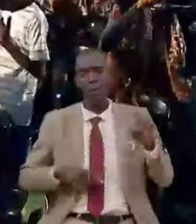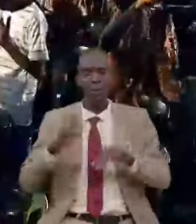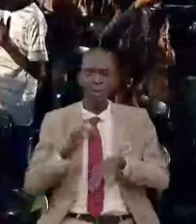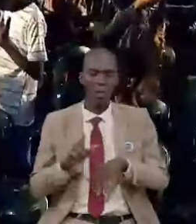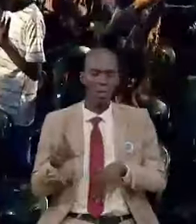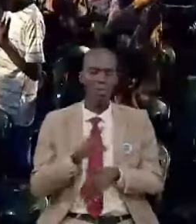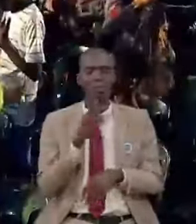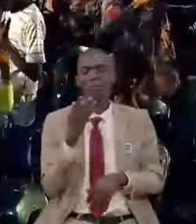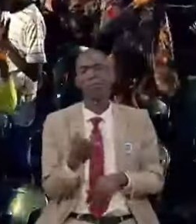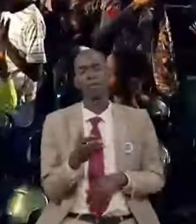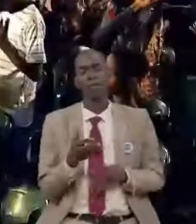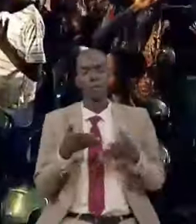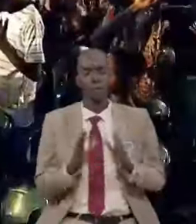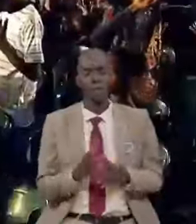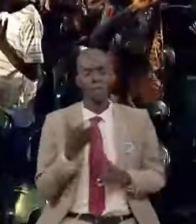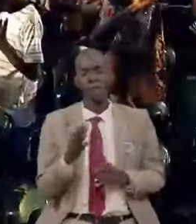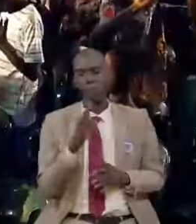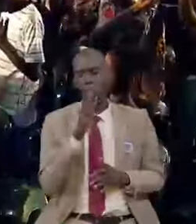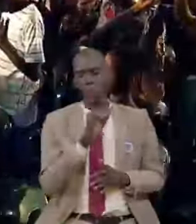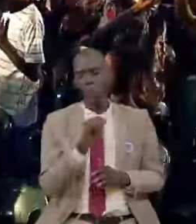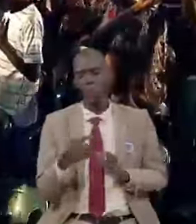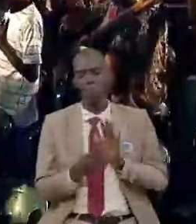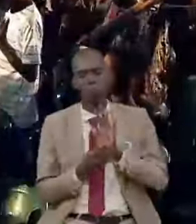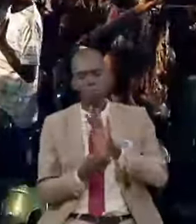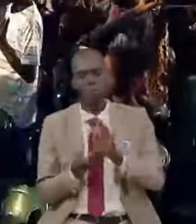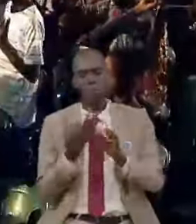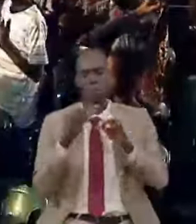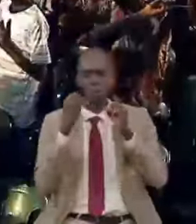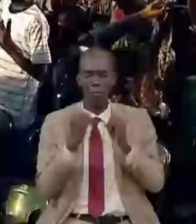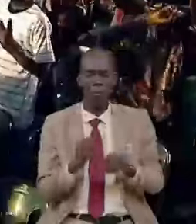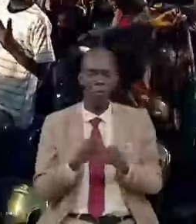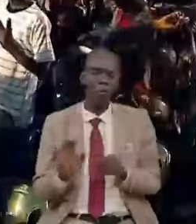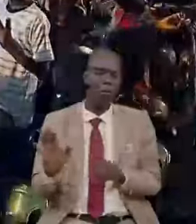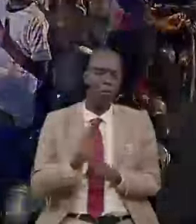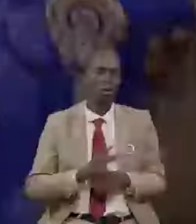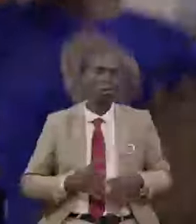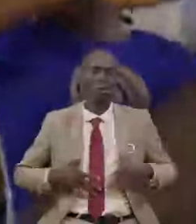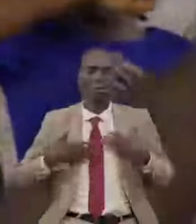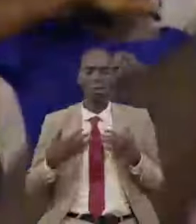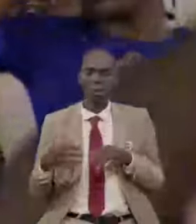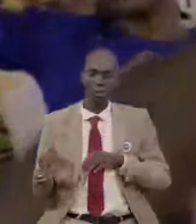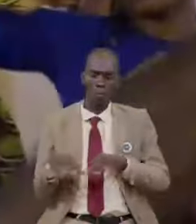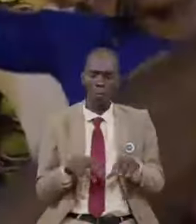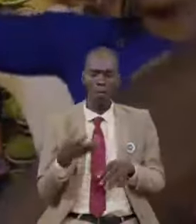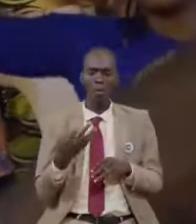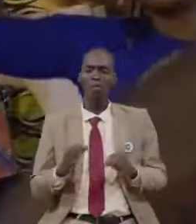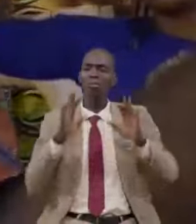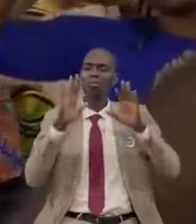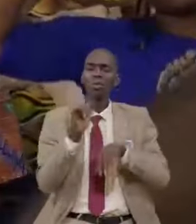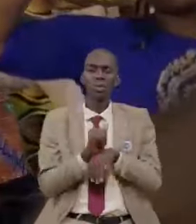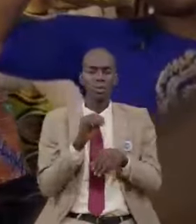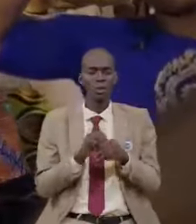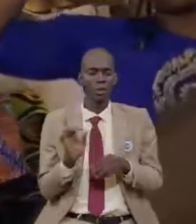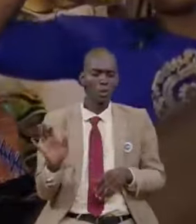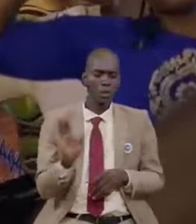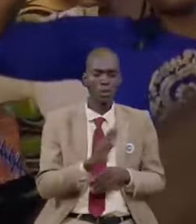a demonstration of power in your life. Amen. Performance of miracle in your life. Amen. A